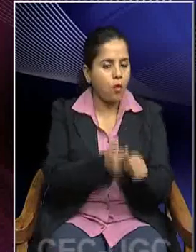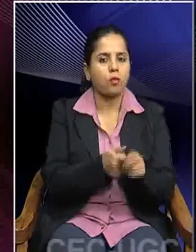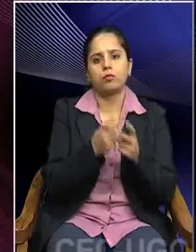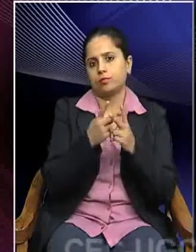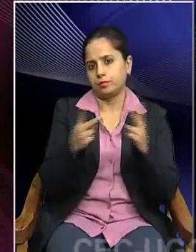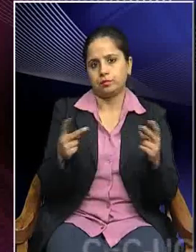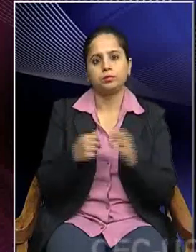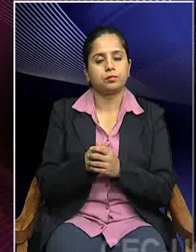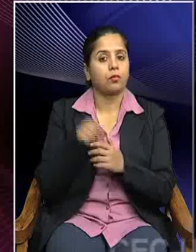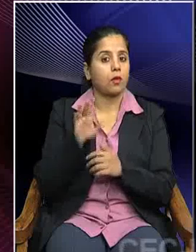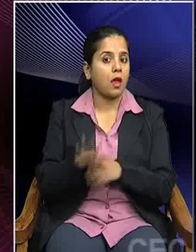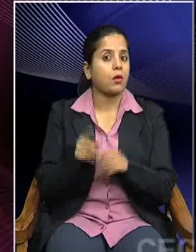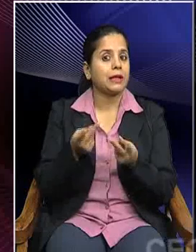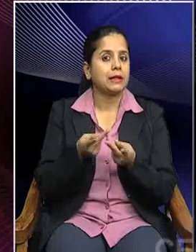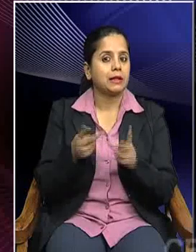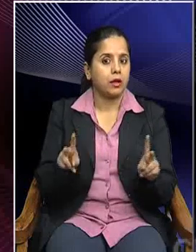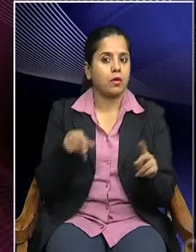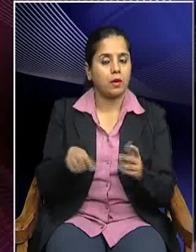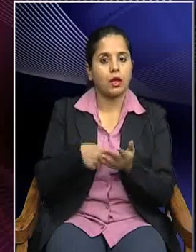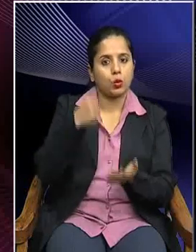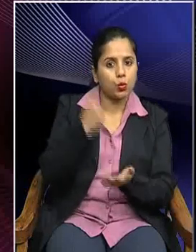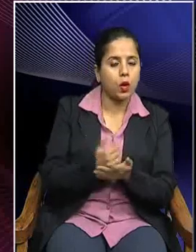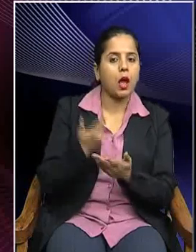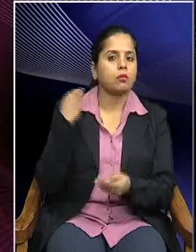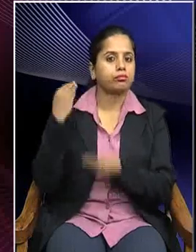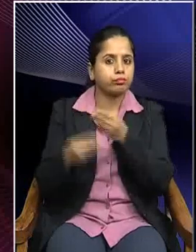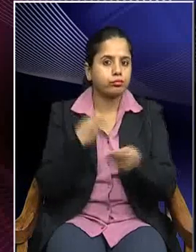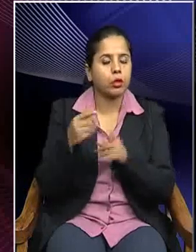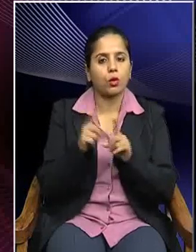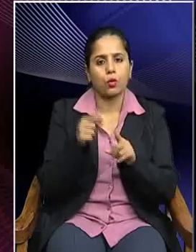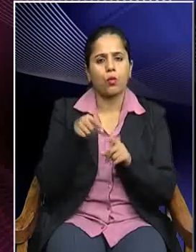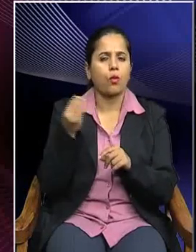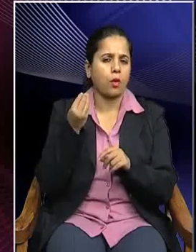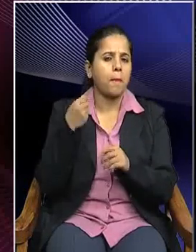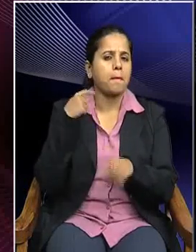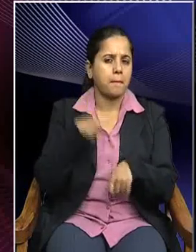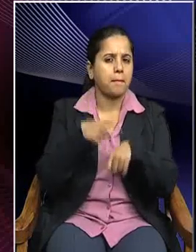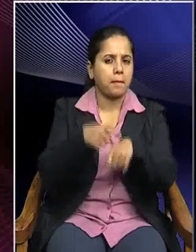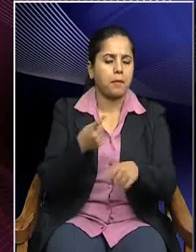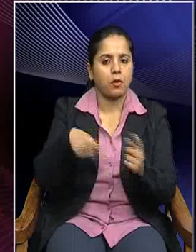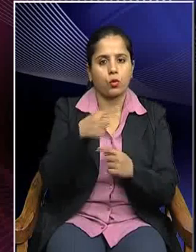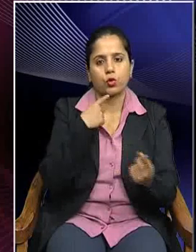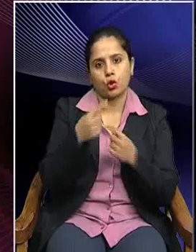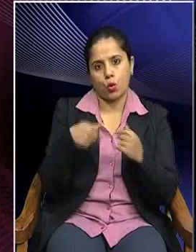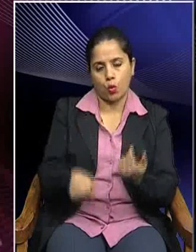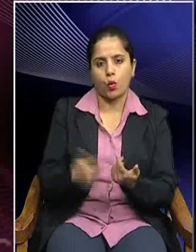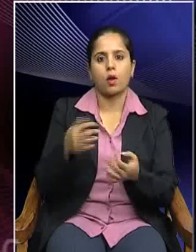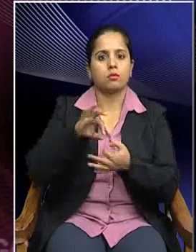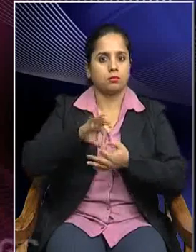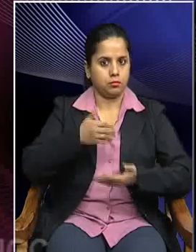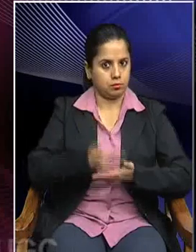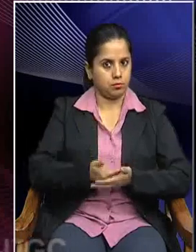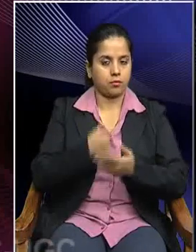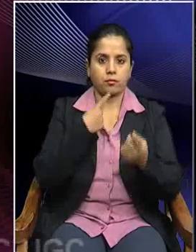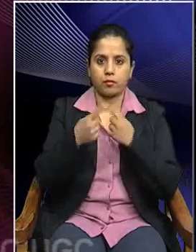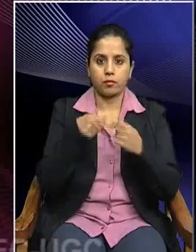a different set of rites and rituals. So, for instance, when we talk of Buddhism, with which